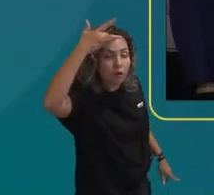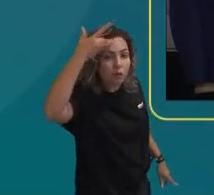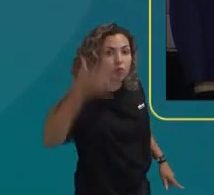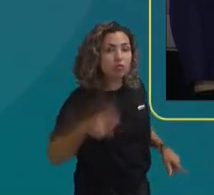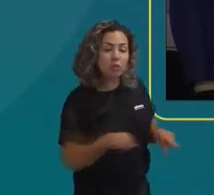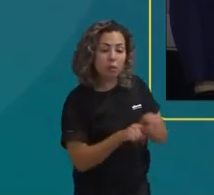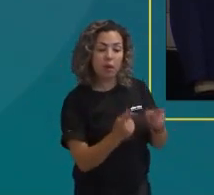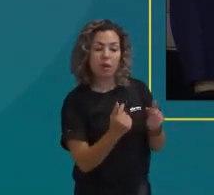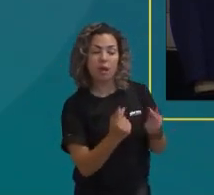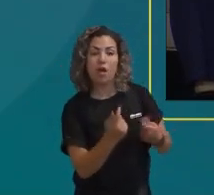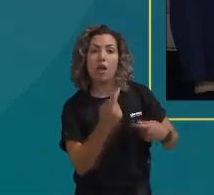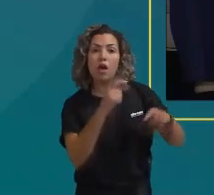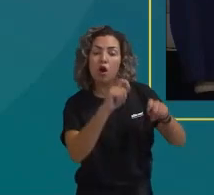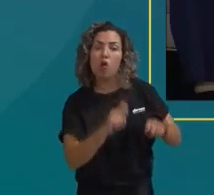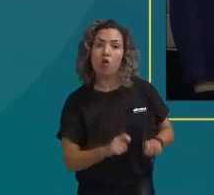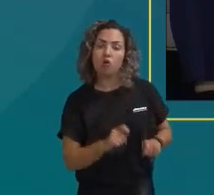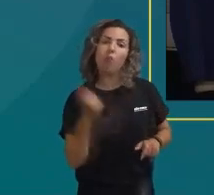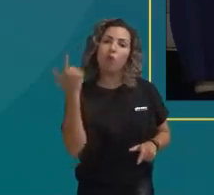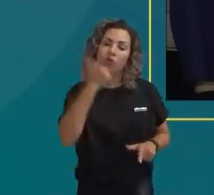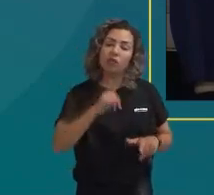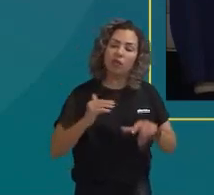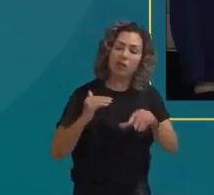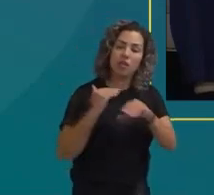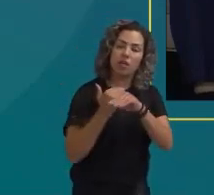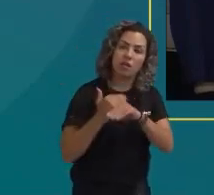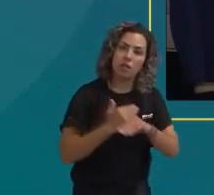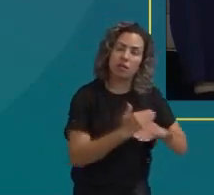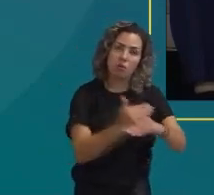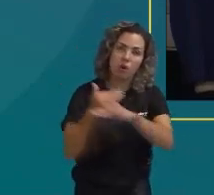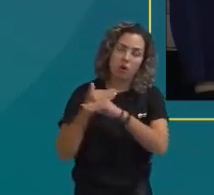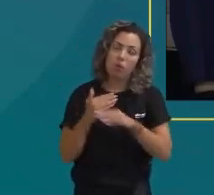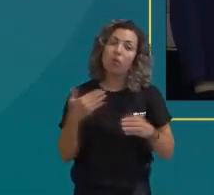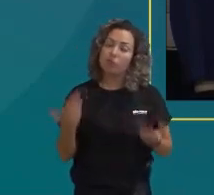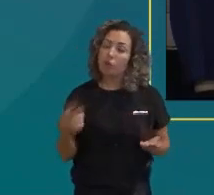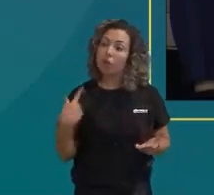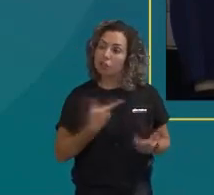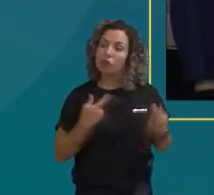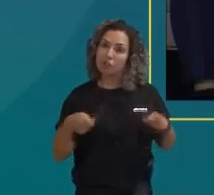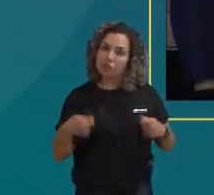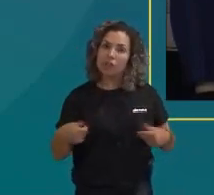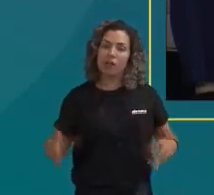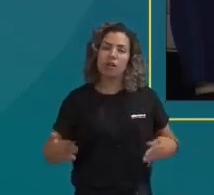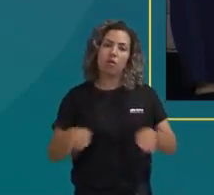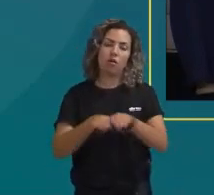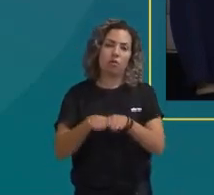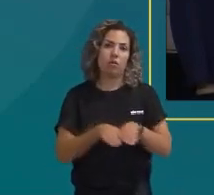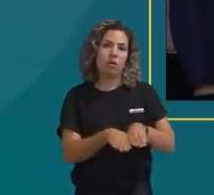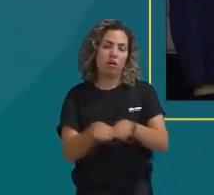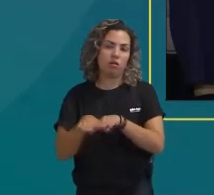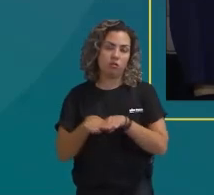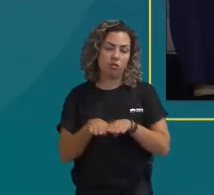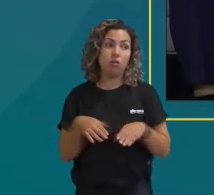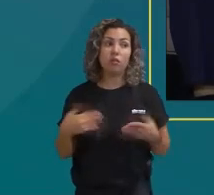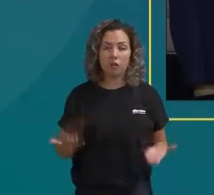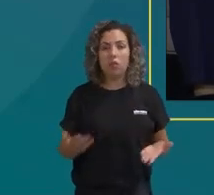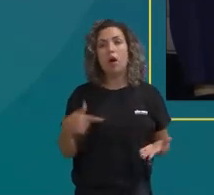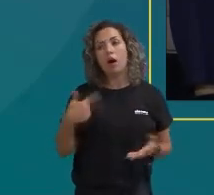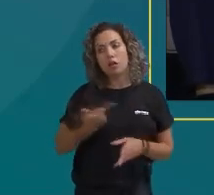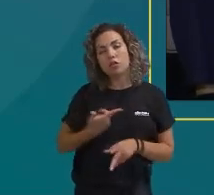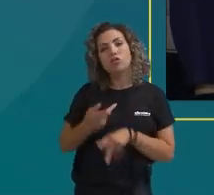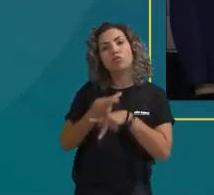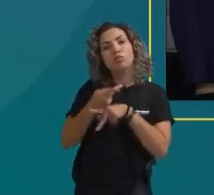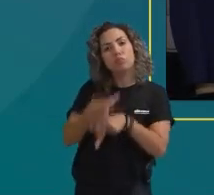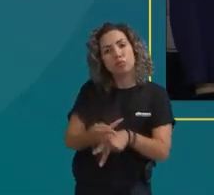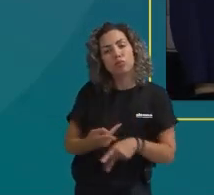way. So our work has been around biodiversity, pollinator protection, ravine and forest management,